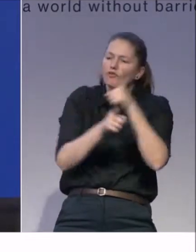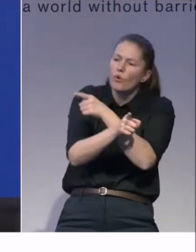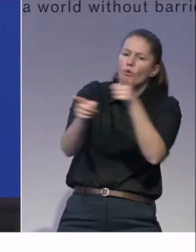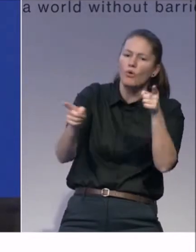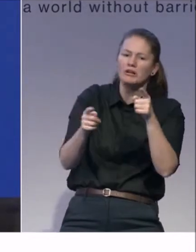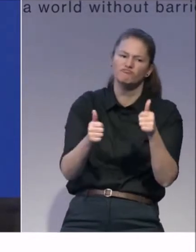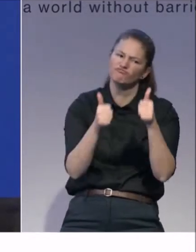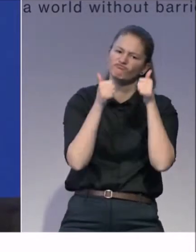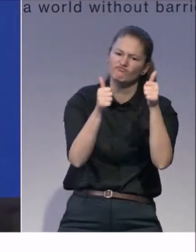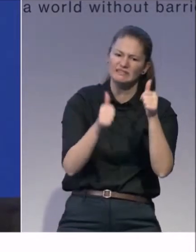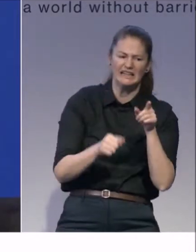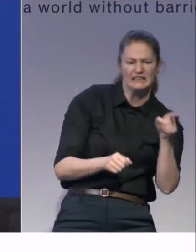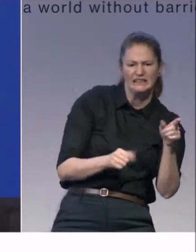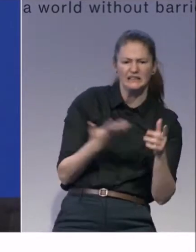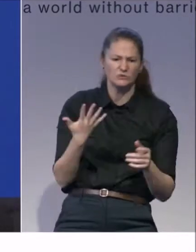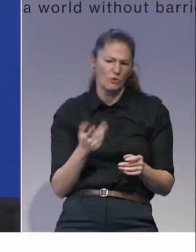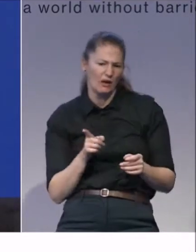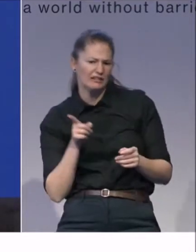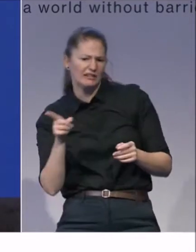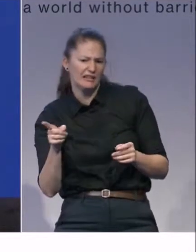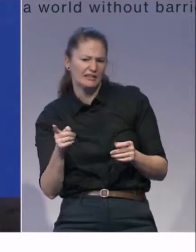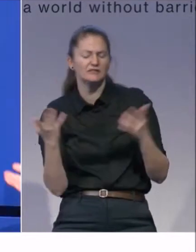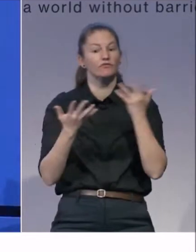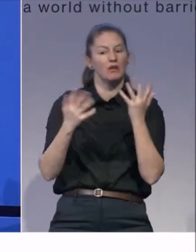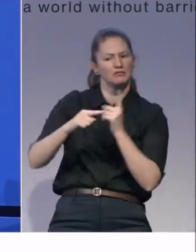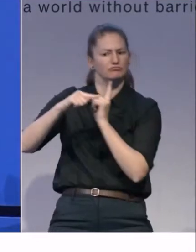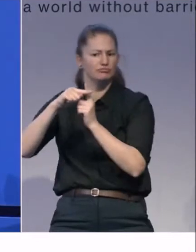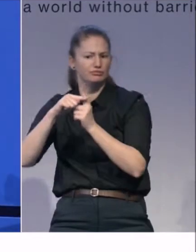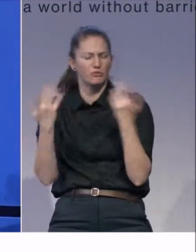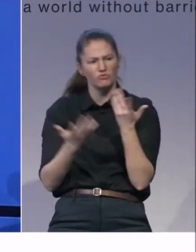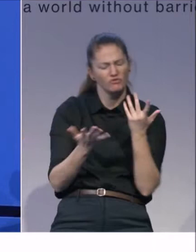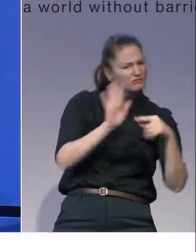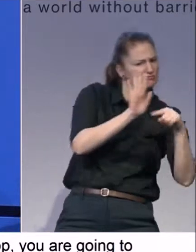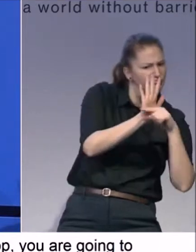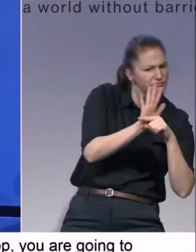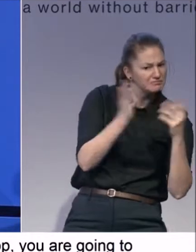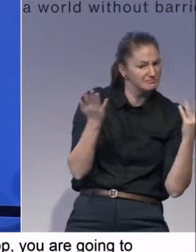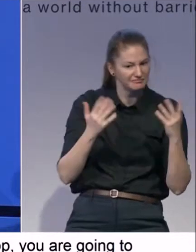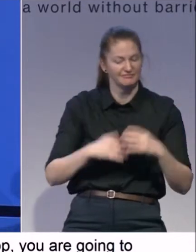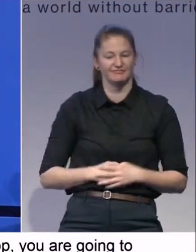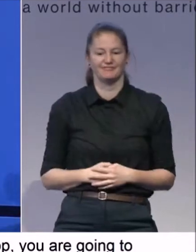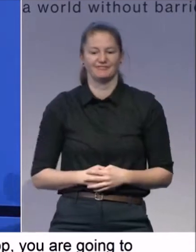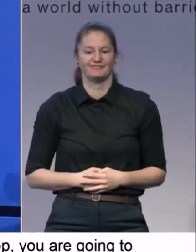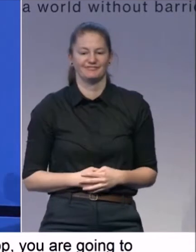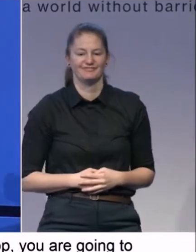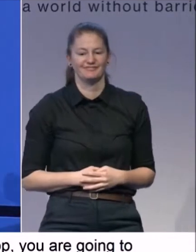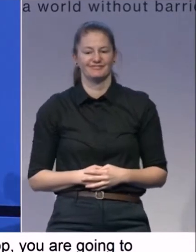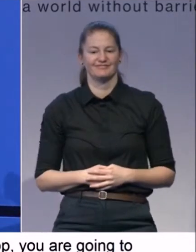would you see? What's more successful? I would say it's a combination.